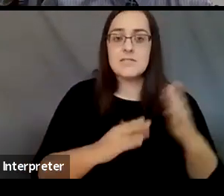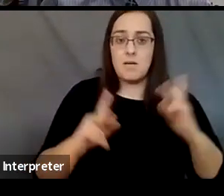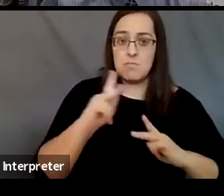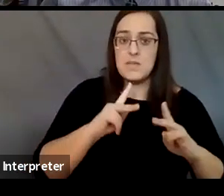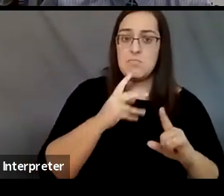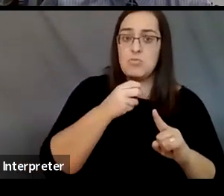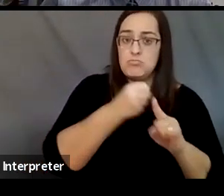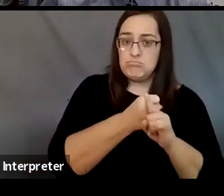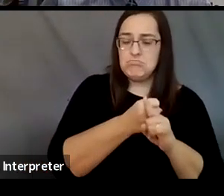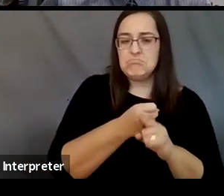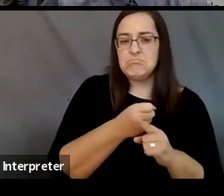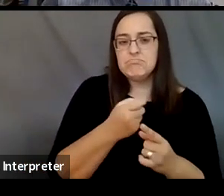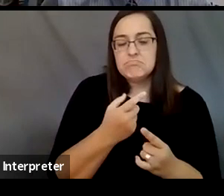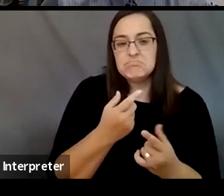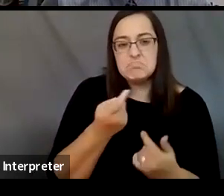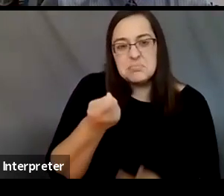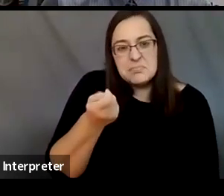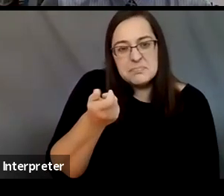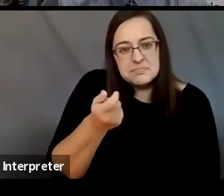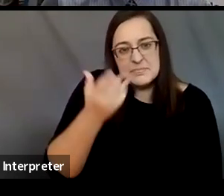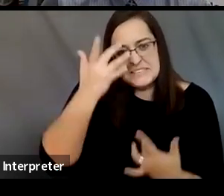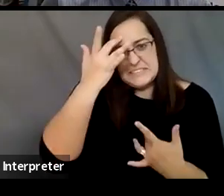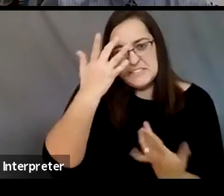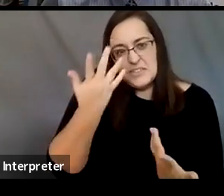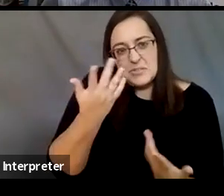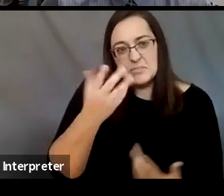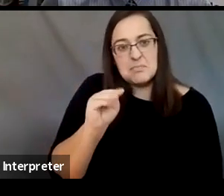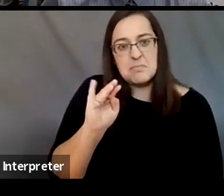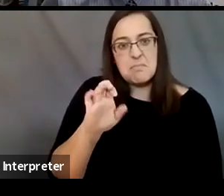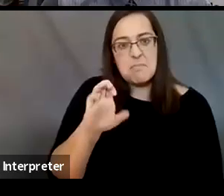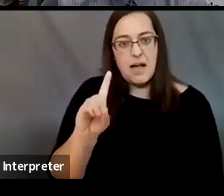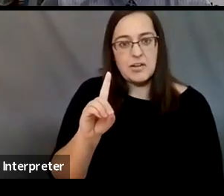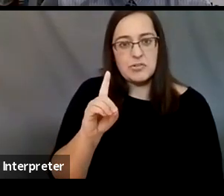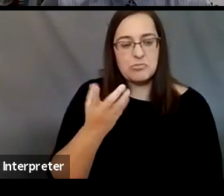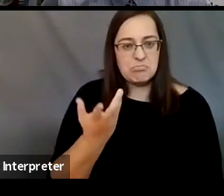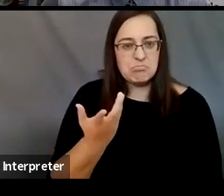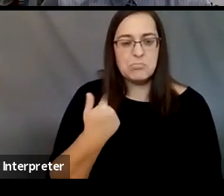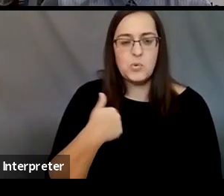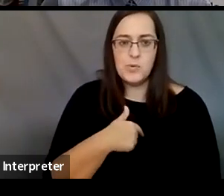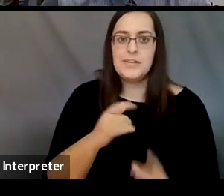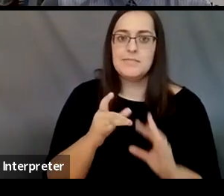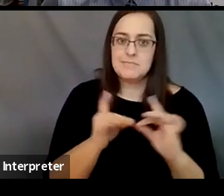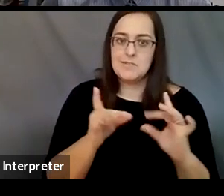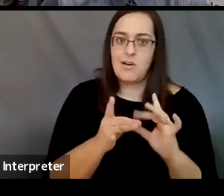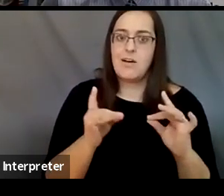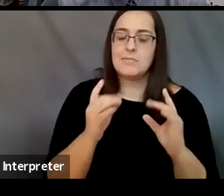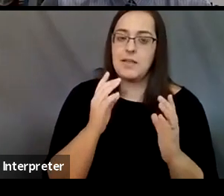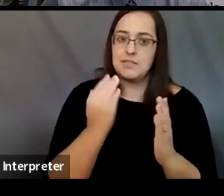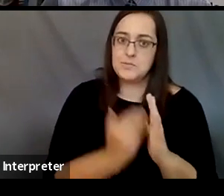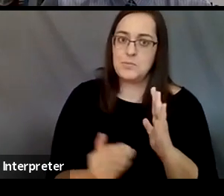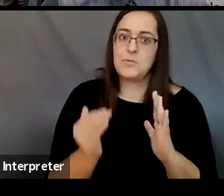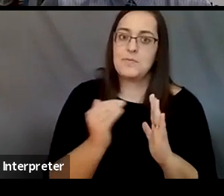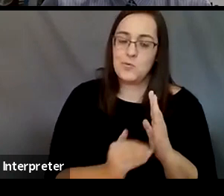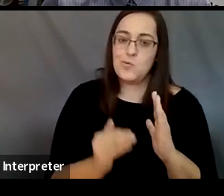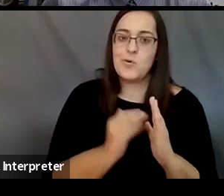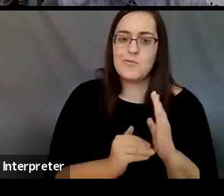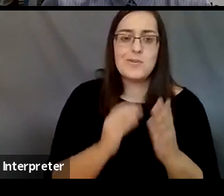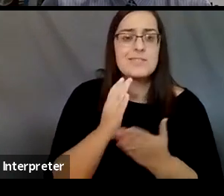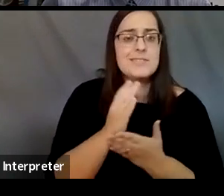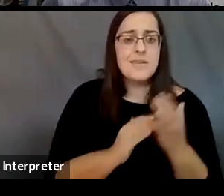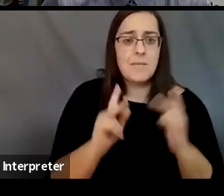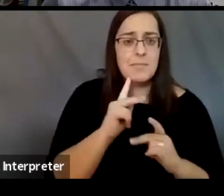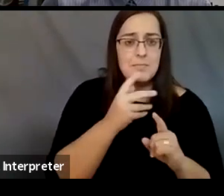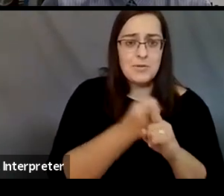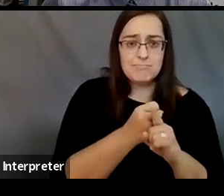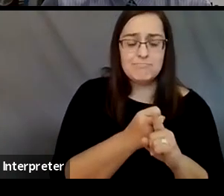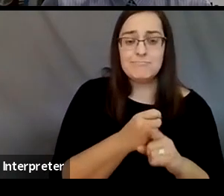have a very mild course of disease. And I think this has been stated on these calls weekly for months now. And